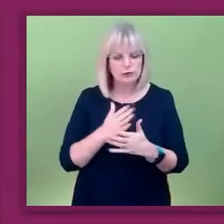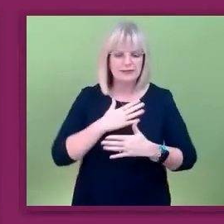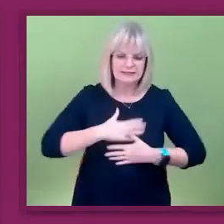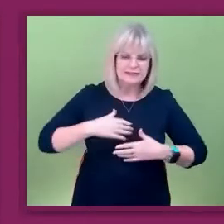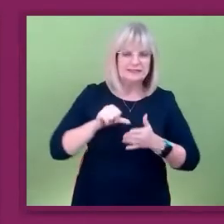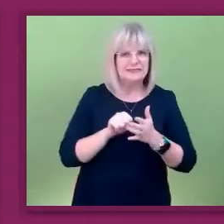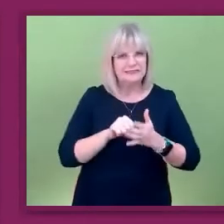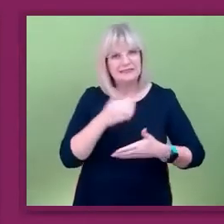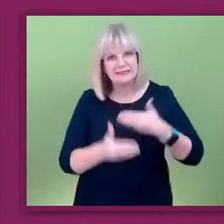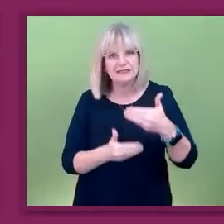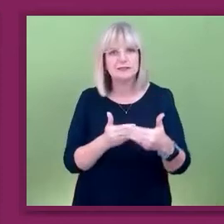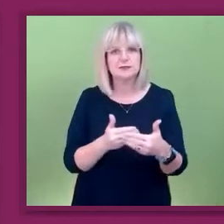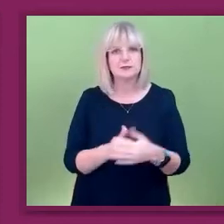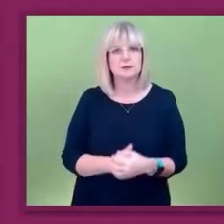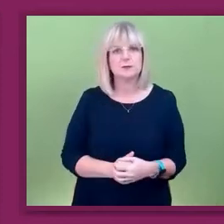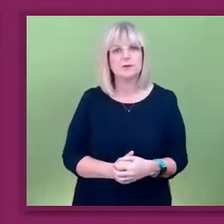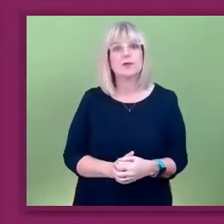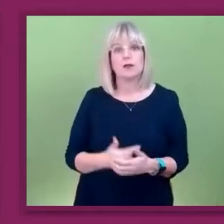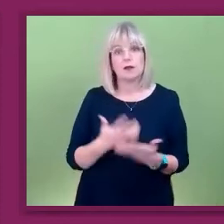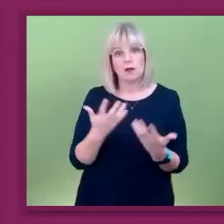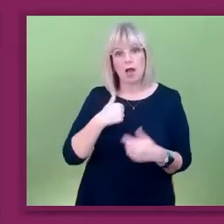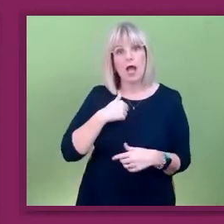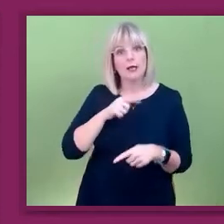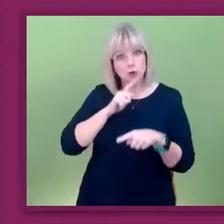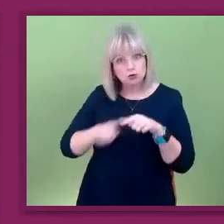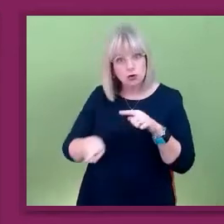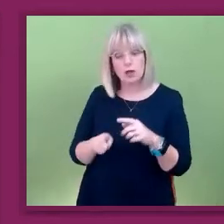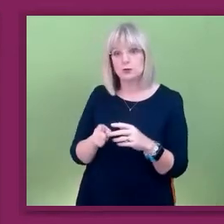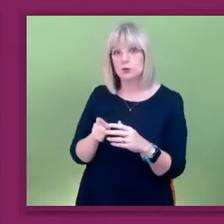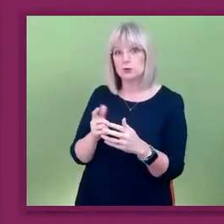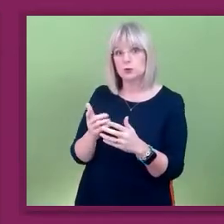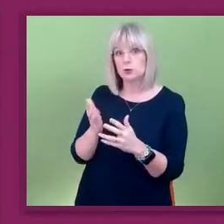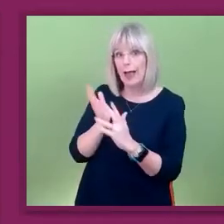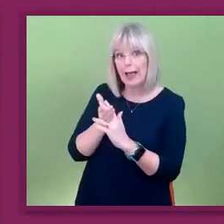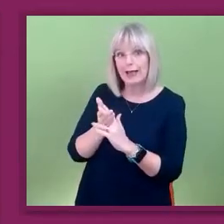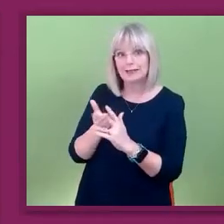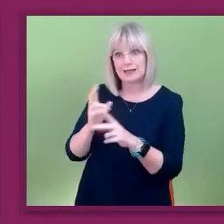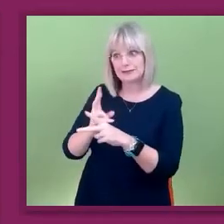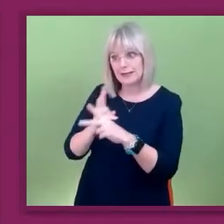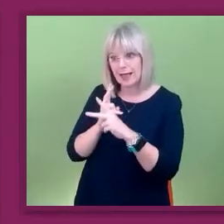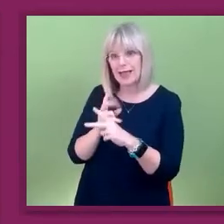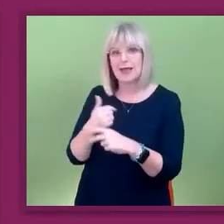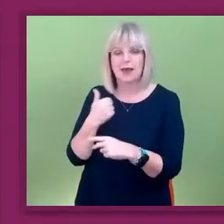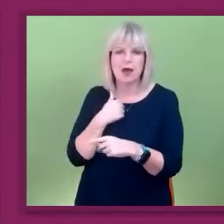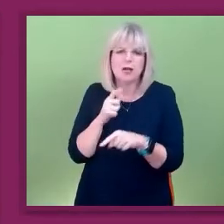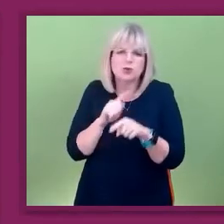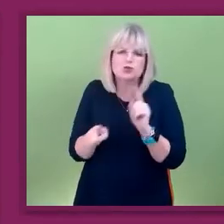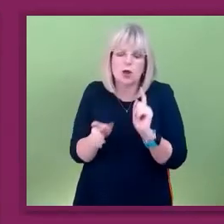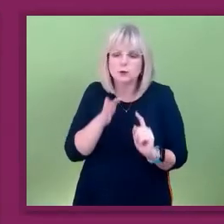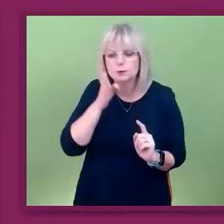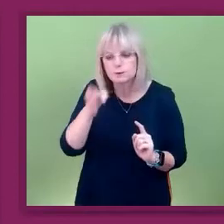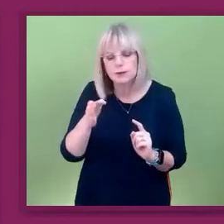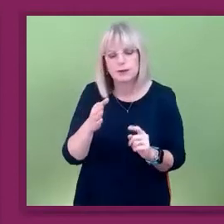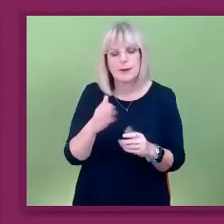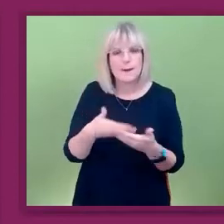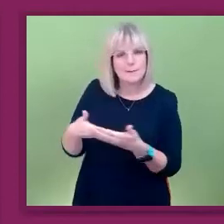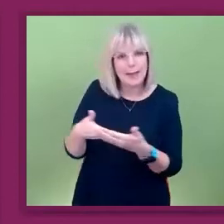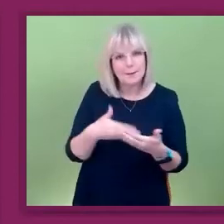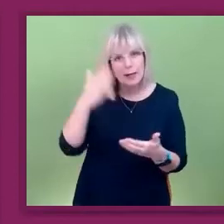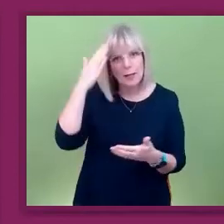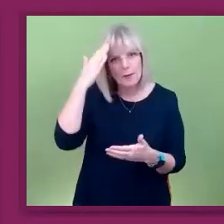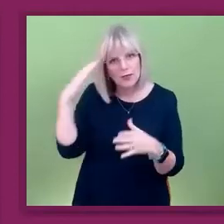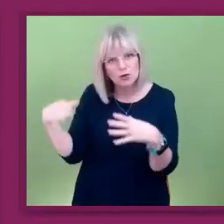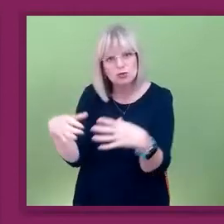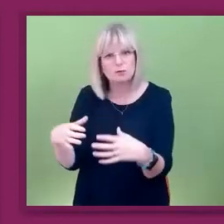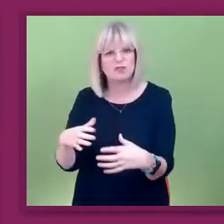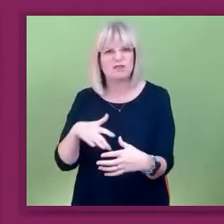to go and access care for a particular moment. I did try to go out and go to baby and mum groups, and I felt very much excluded. I didn't